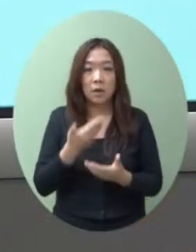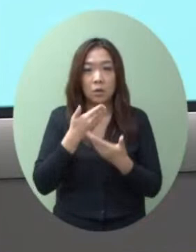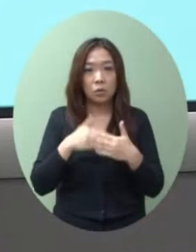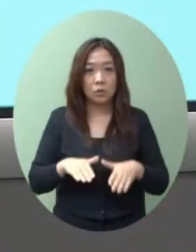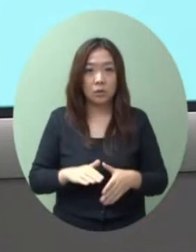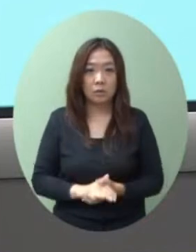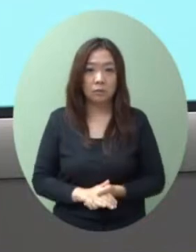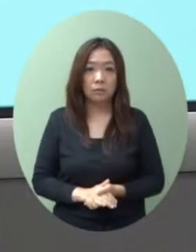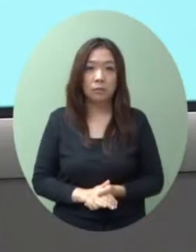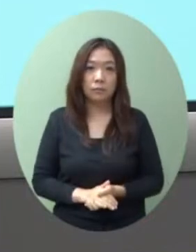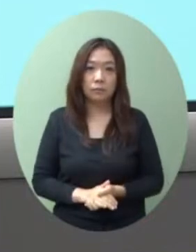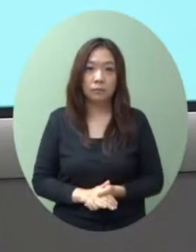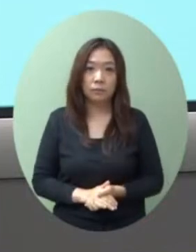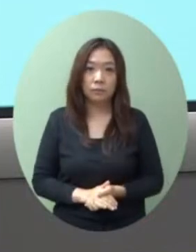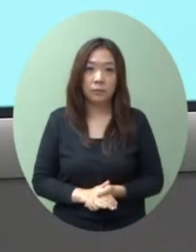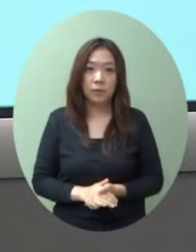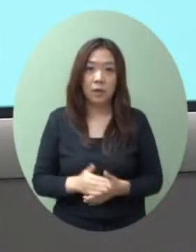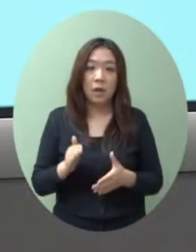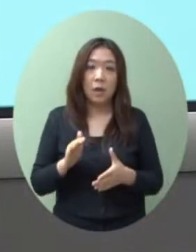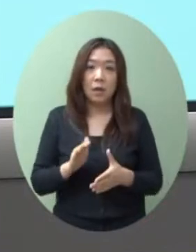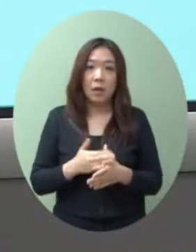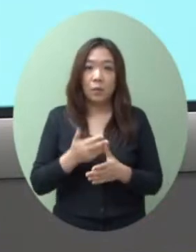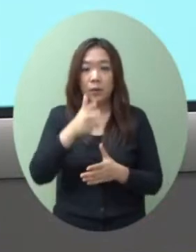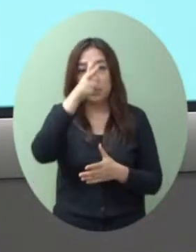morning, media friends and members of the public.